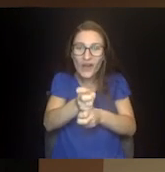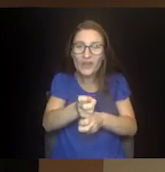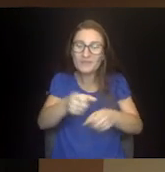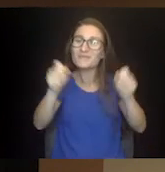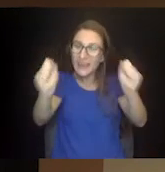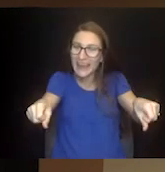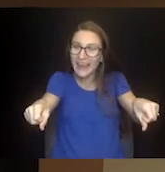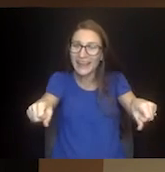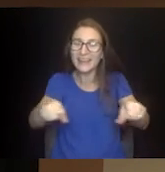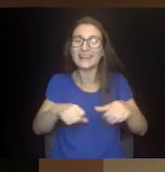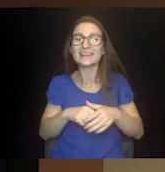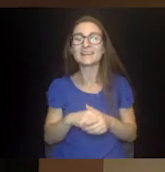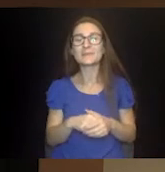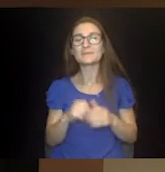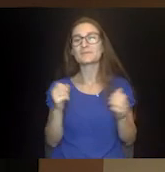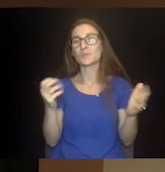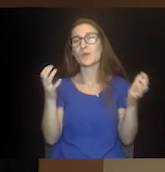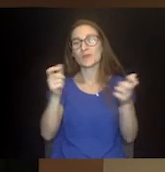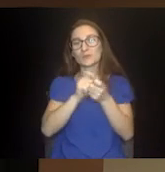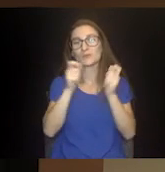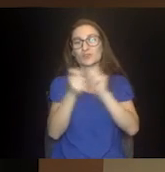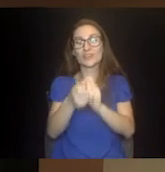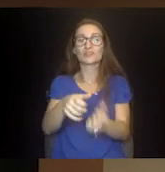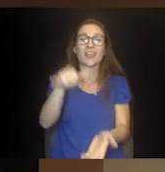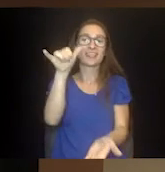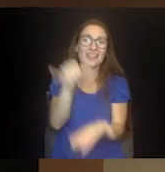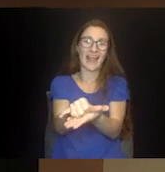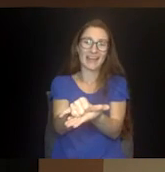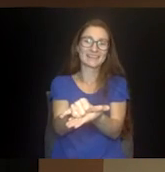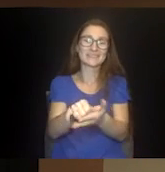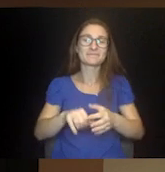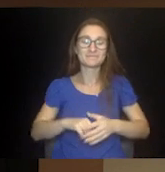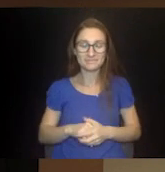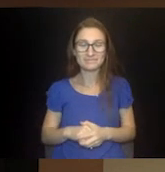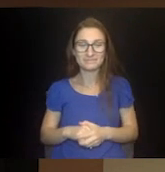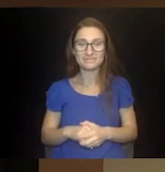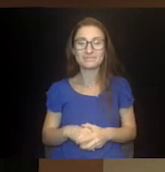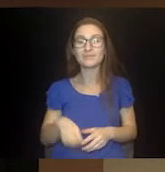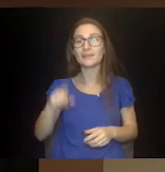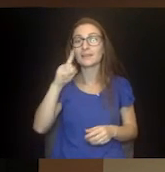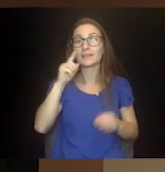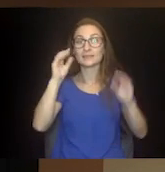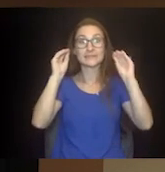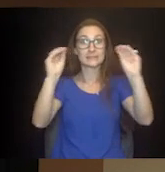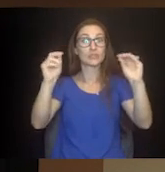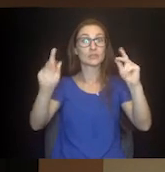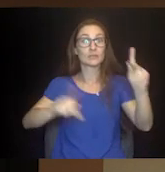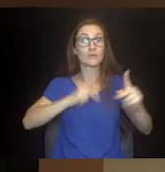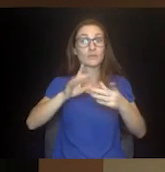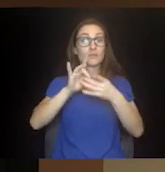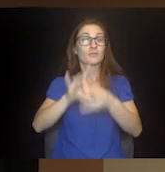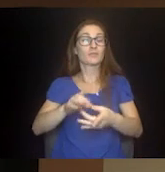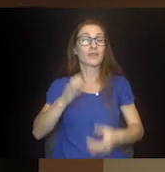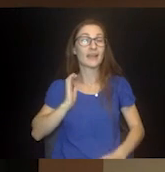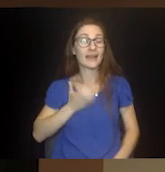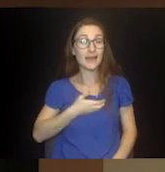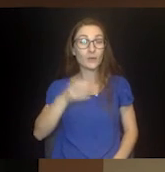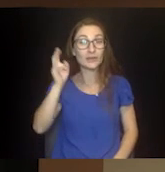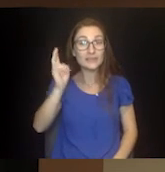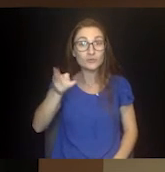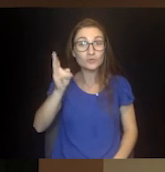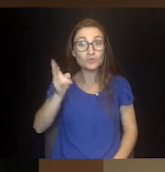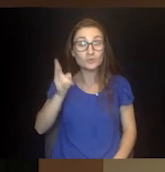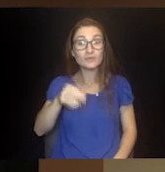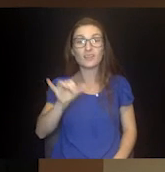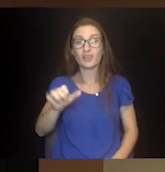work hard and do all that stuff. And so I want to change that. And I think teaching people about our